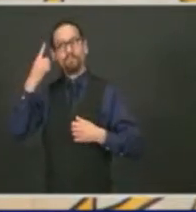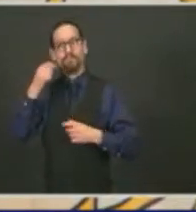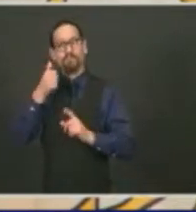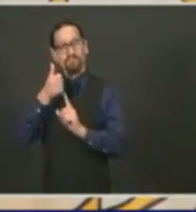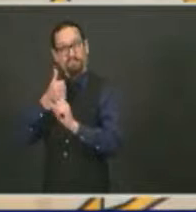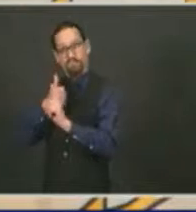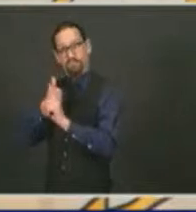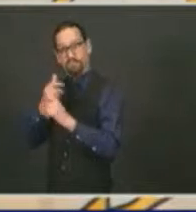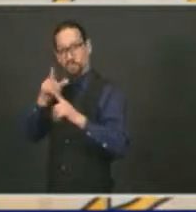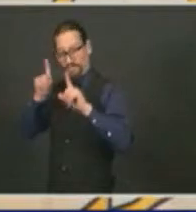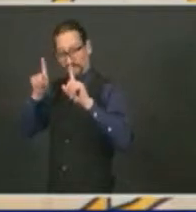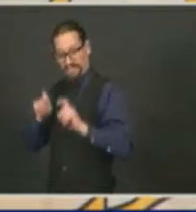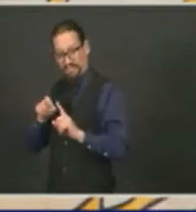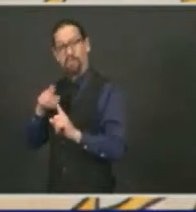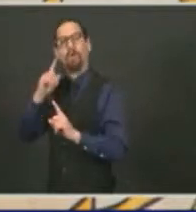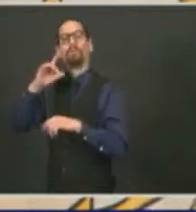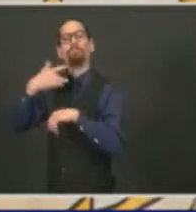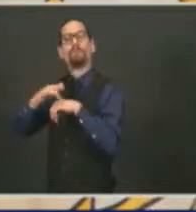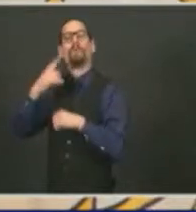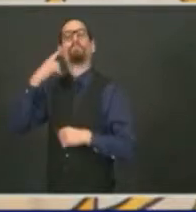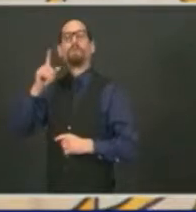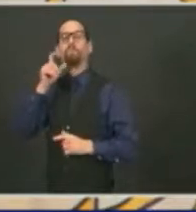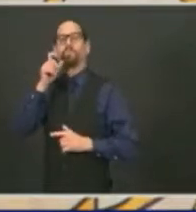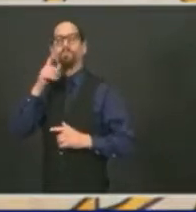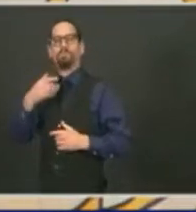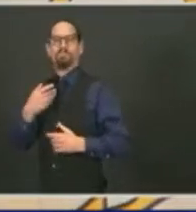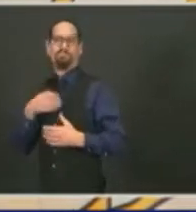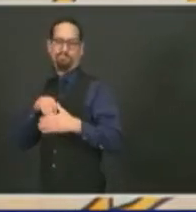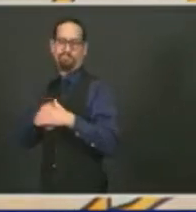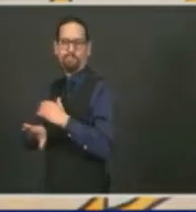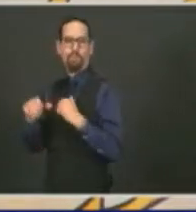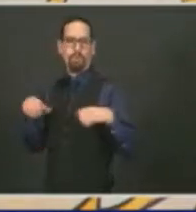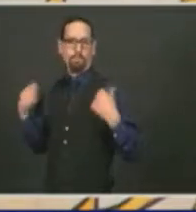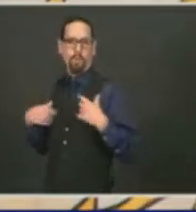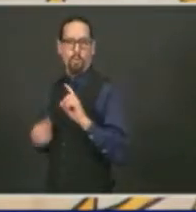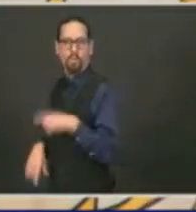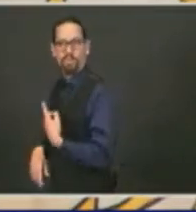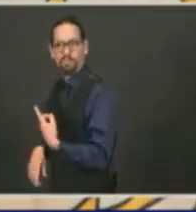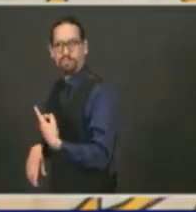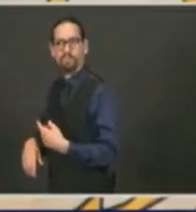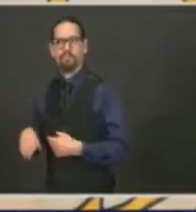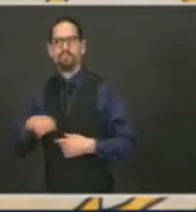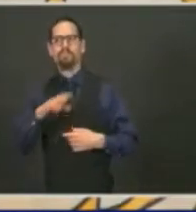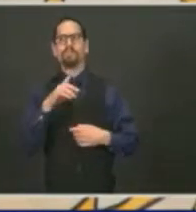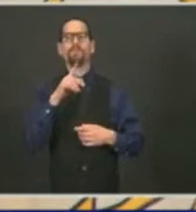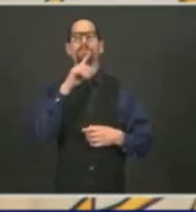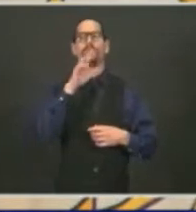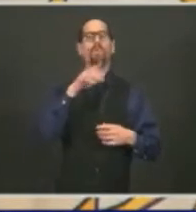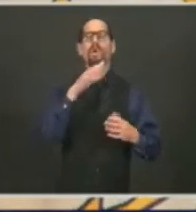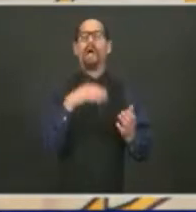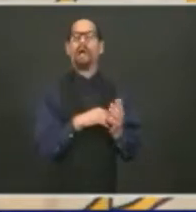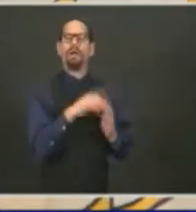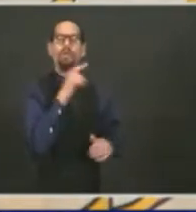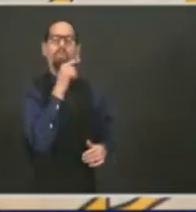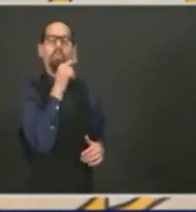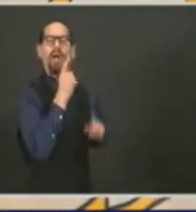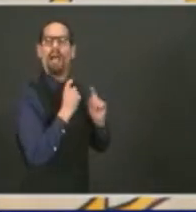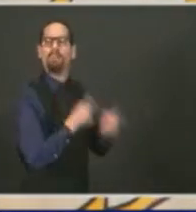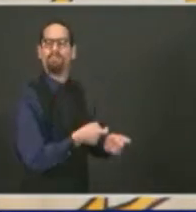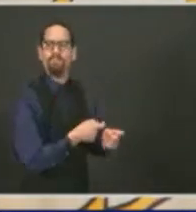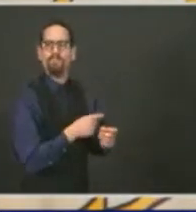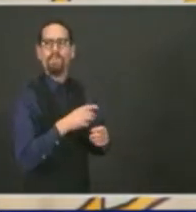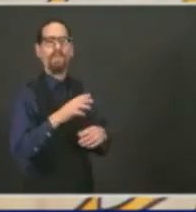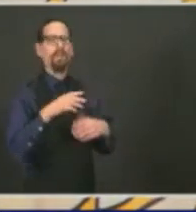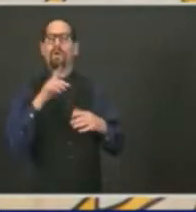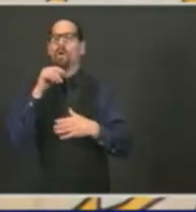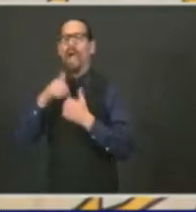question? The other question is, who's going to be doing? Oh, who does the tests? testing? Thank you. Oh, you asked, how do we get the supply? Yeah.